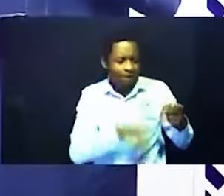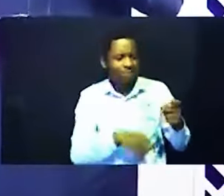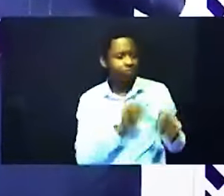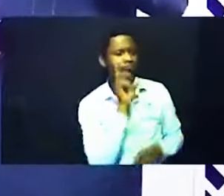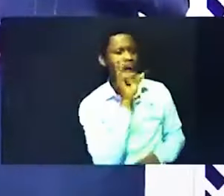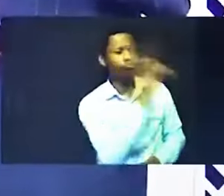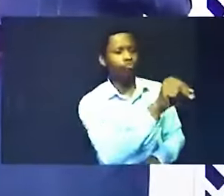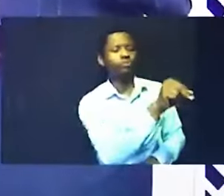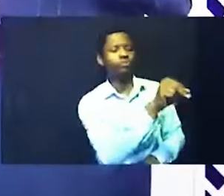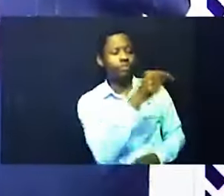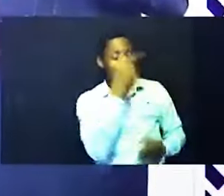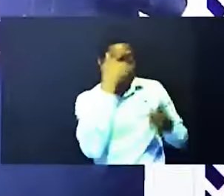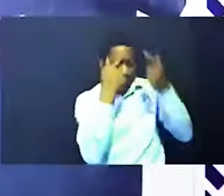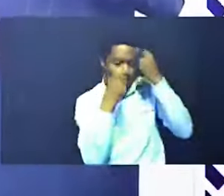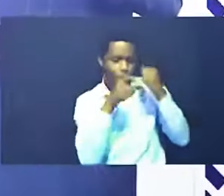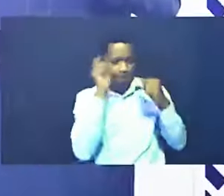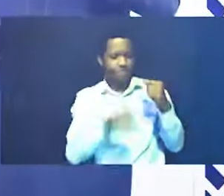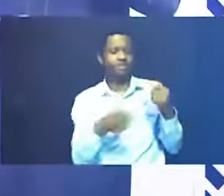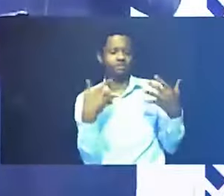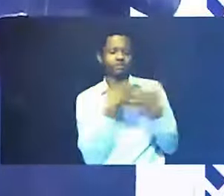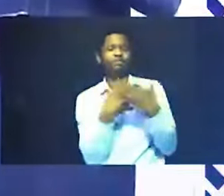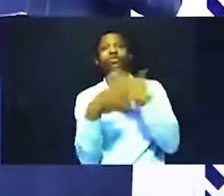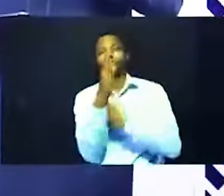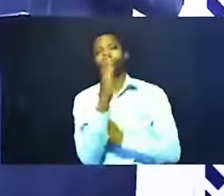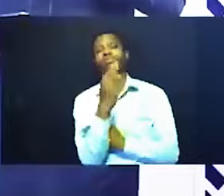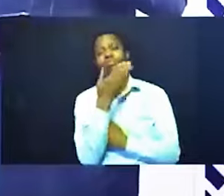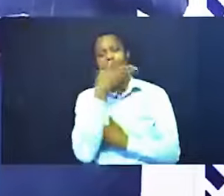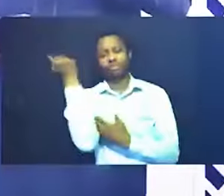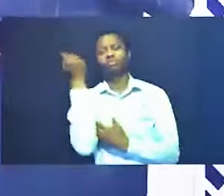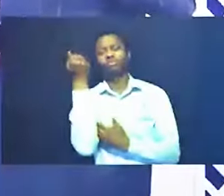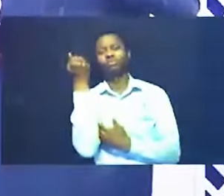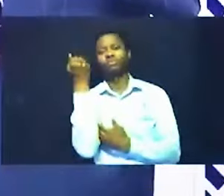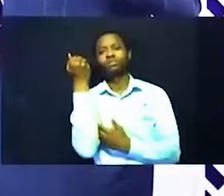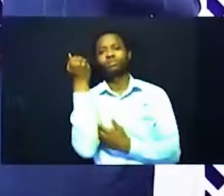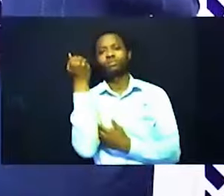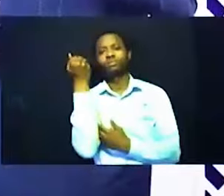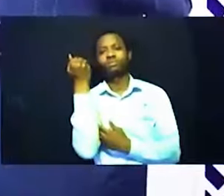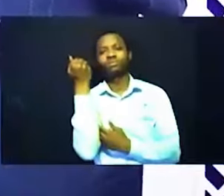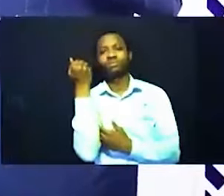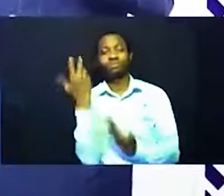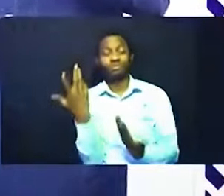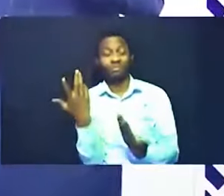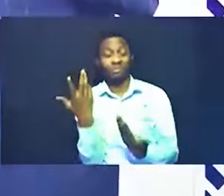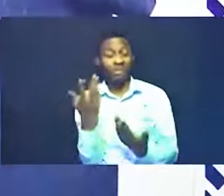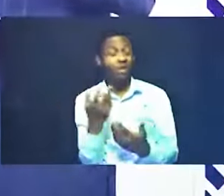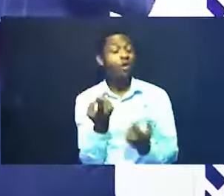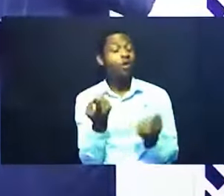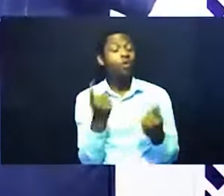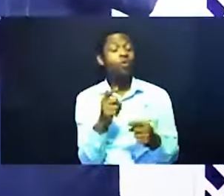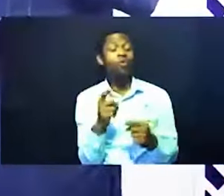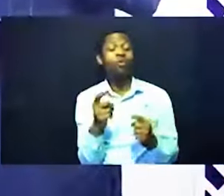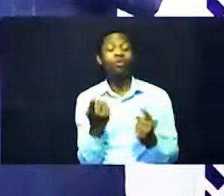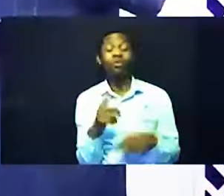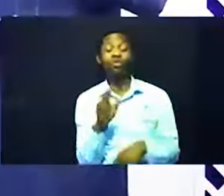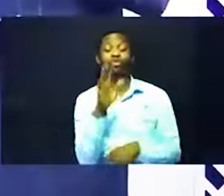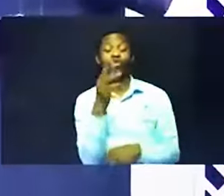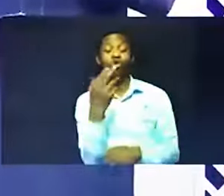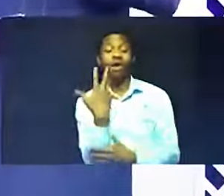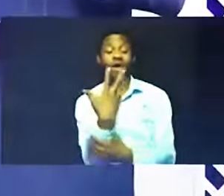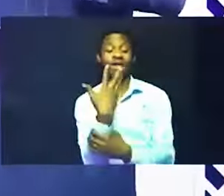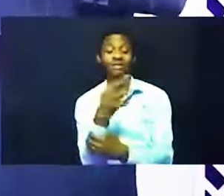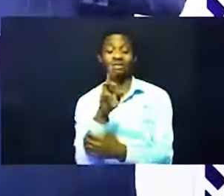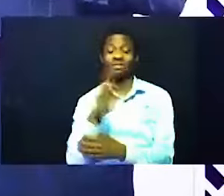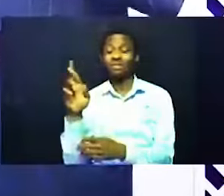friend because you need to fear God when your right hand will cause you not to enter into